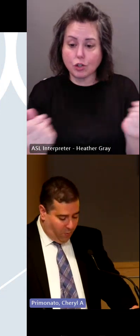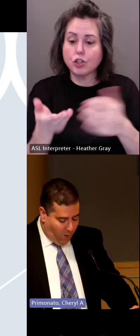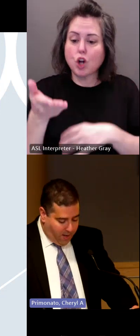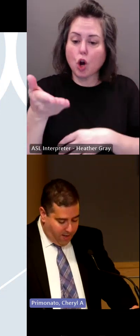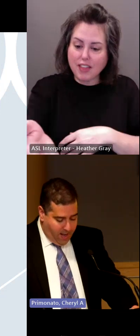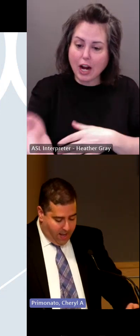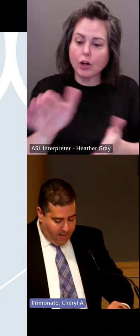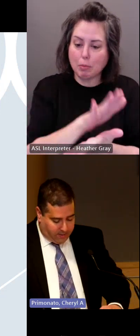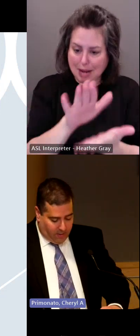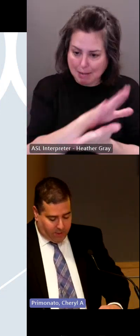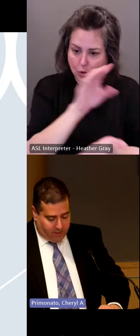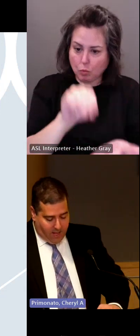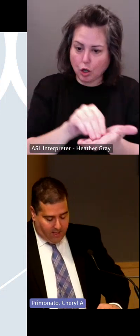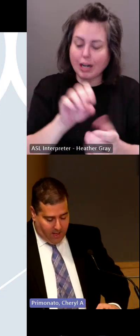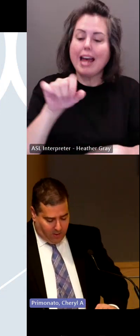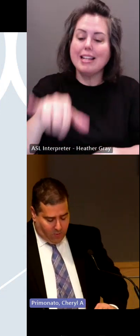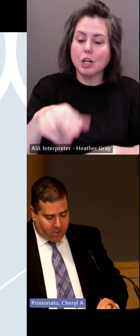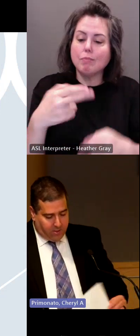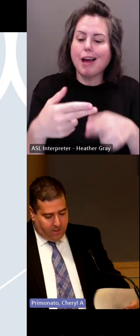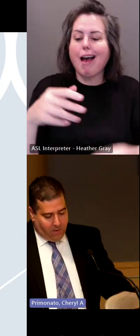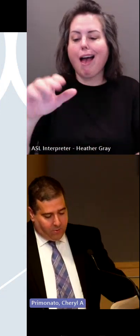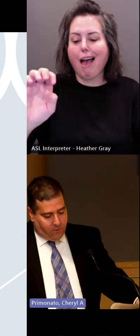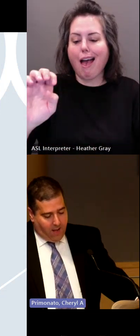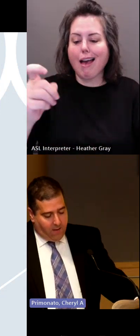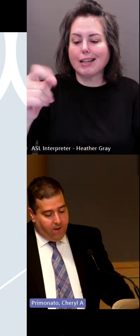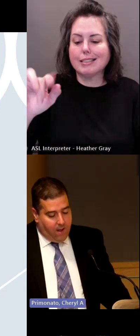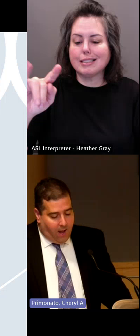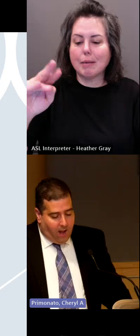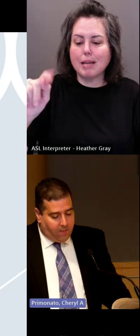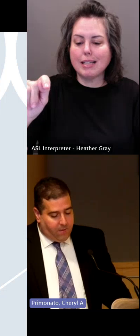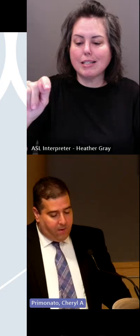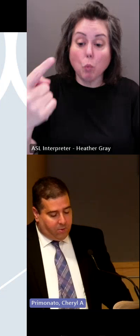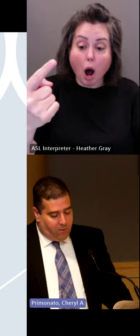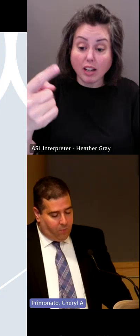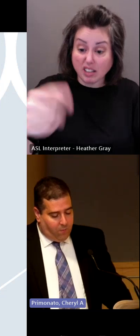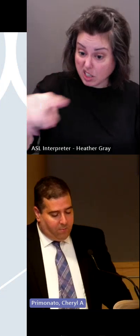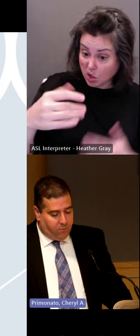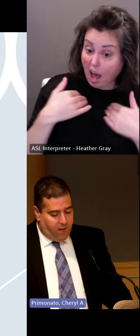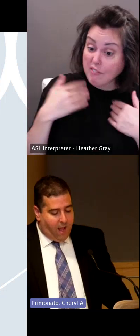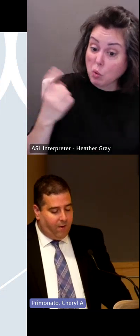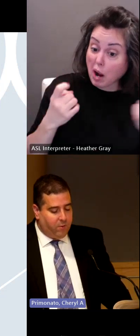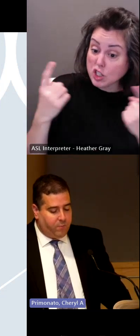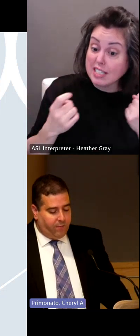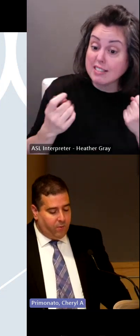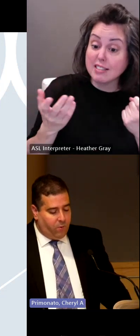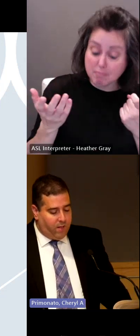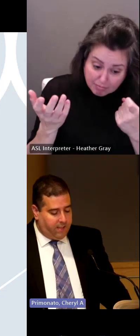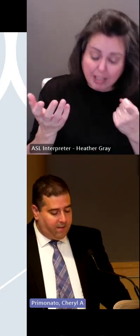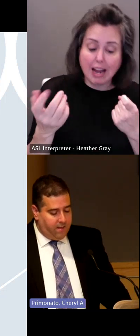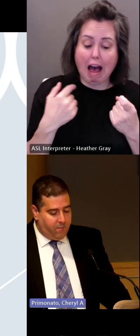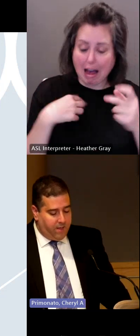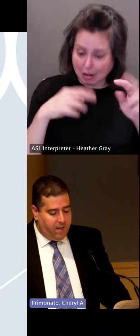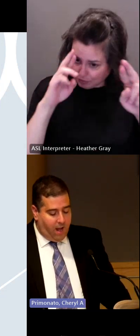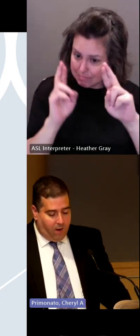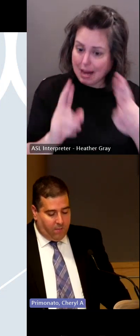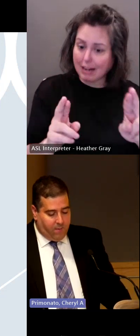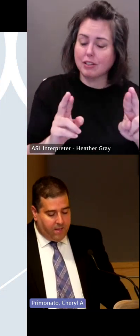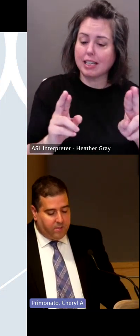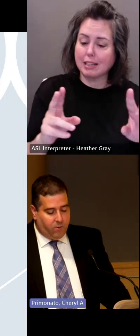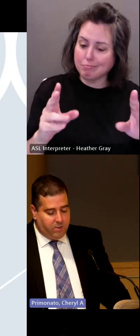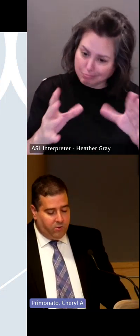as Exhibit 1, and subject to any questions that members would have, committee members or other board members would have, I respectfully request that the